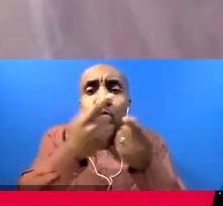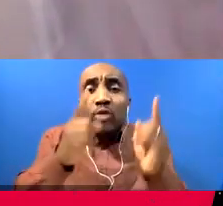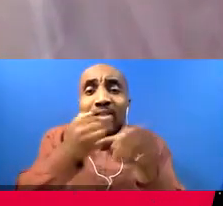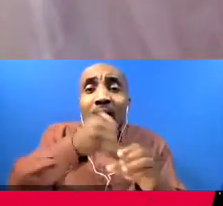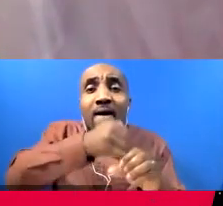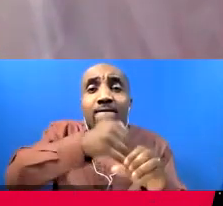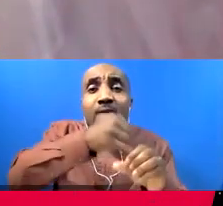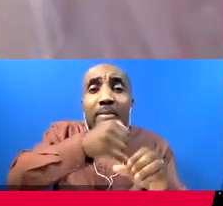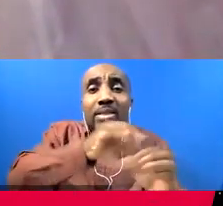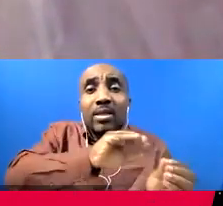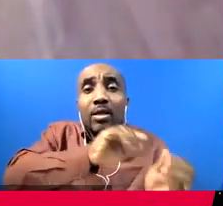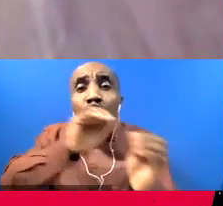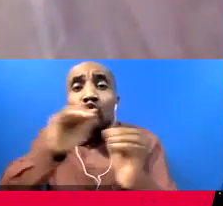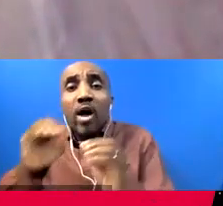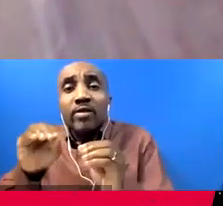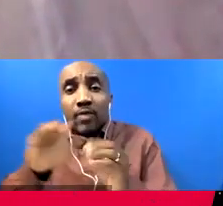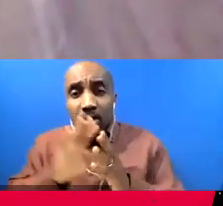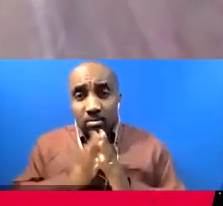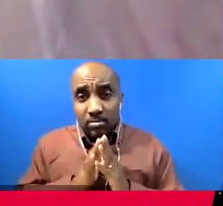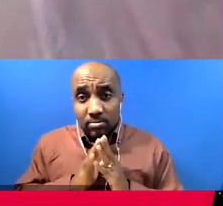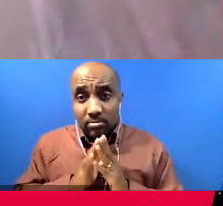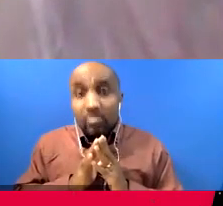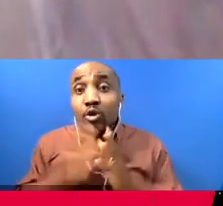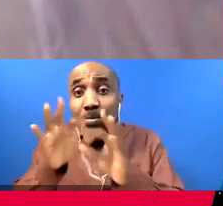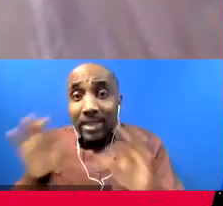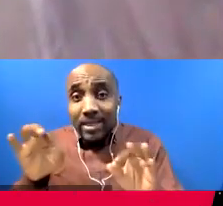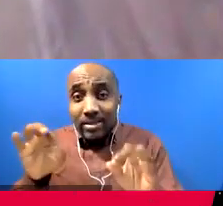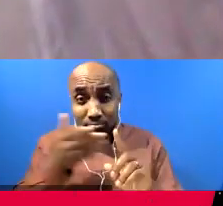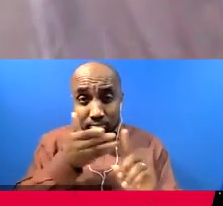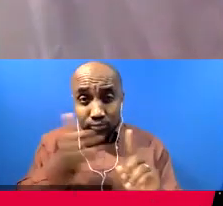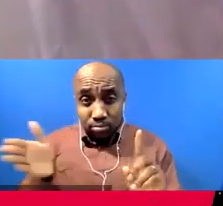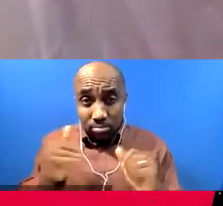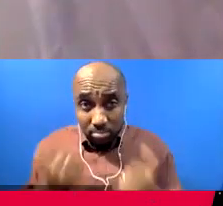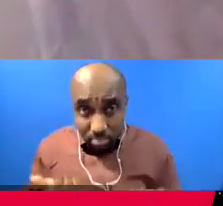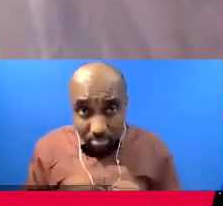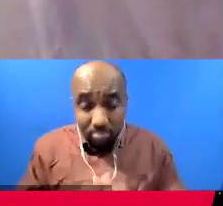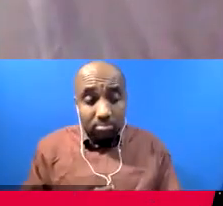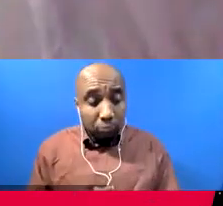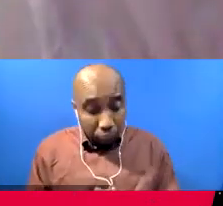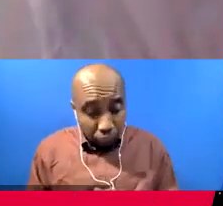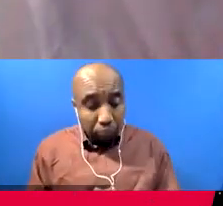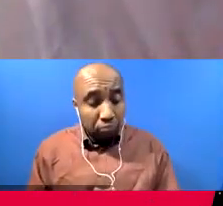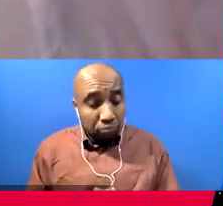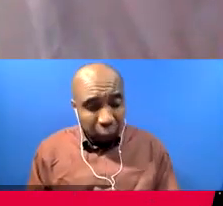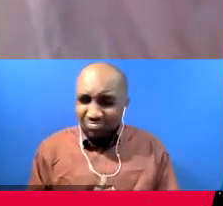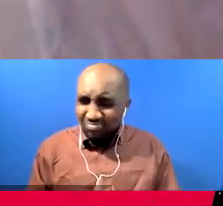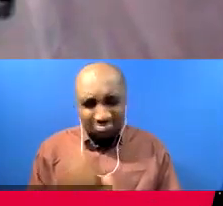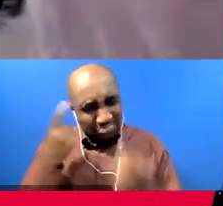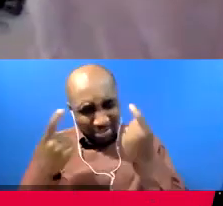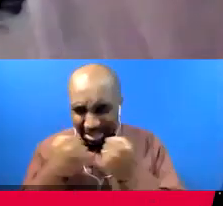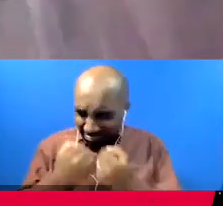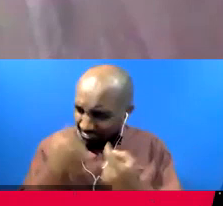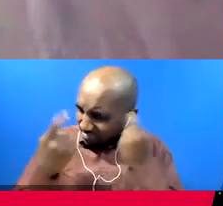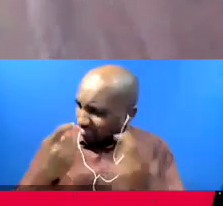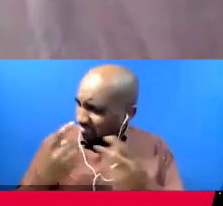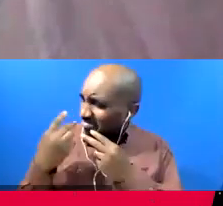started in the School of Pharmacy at my university before I transferred to that particular program. And when I think